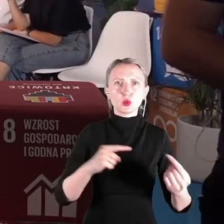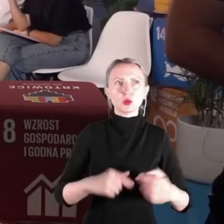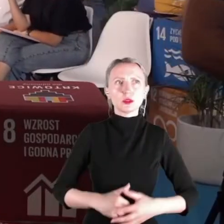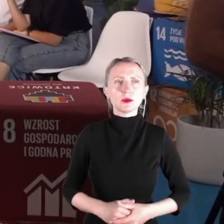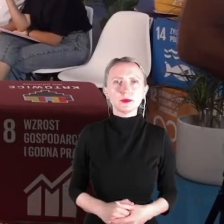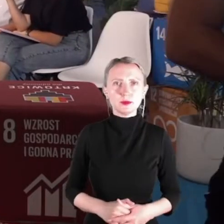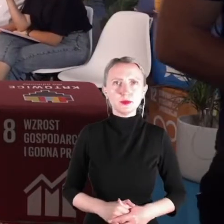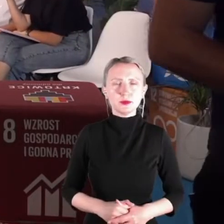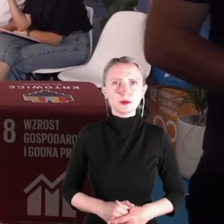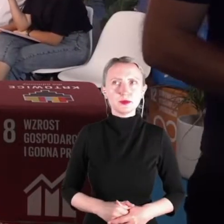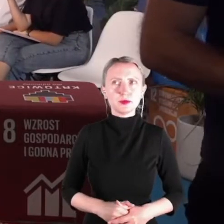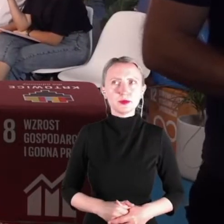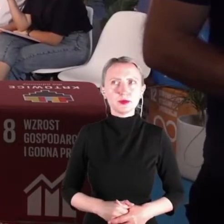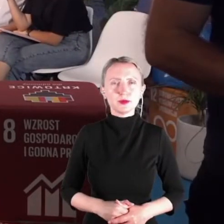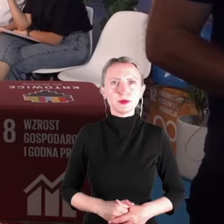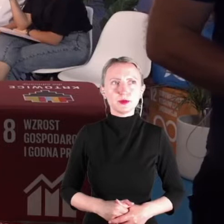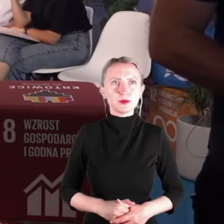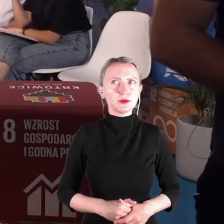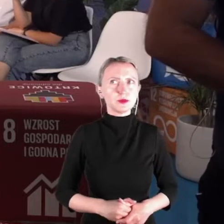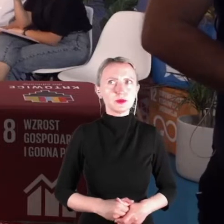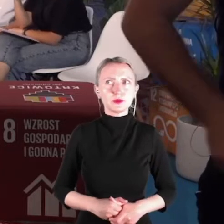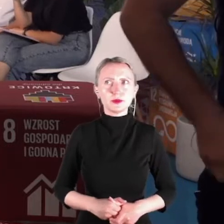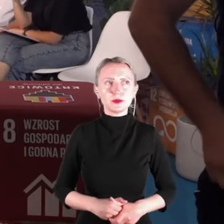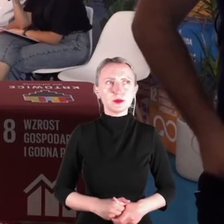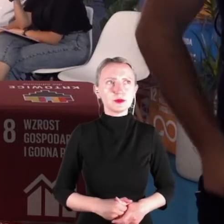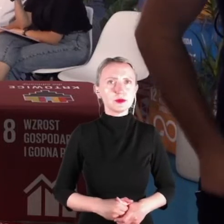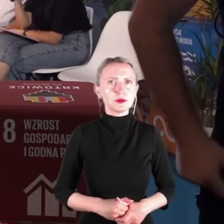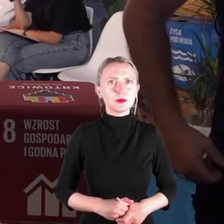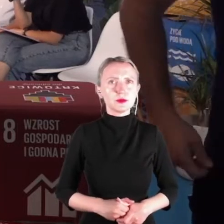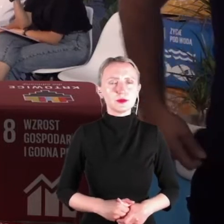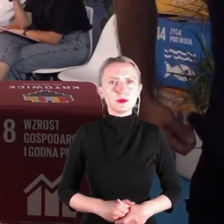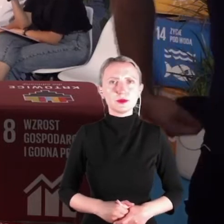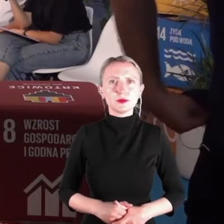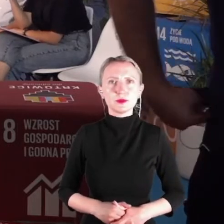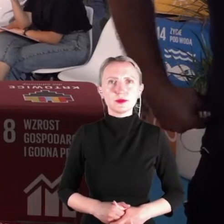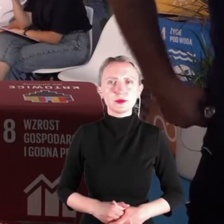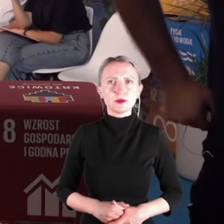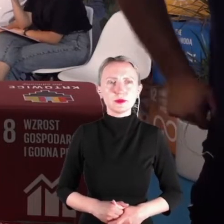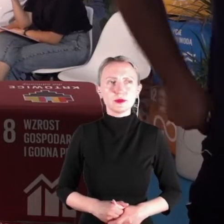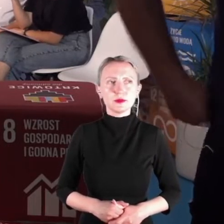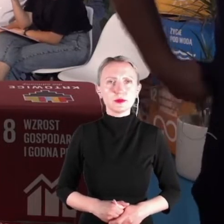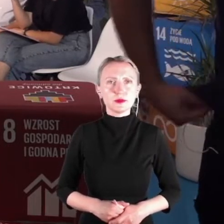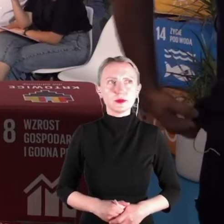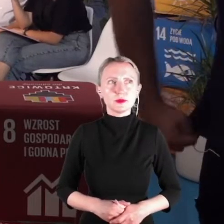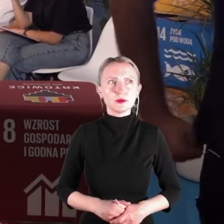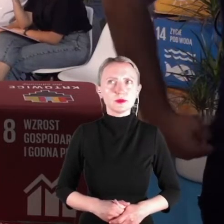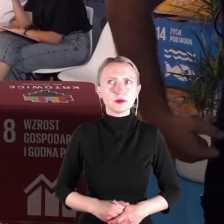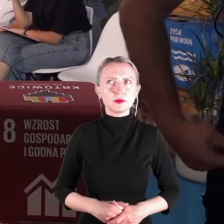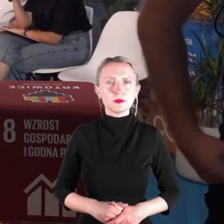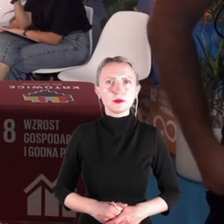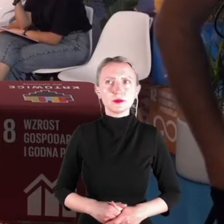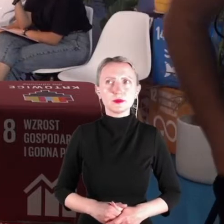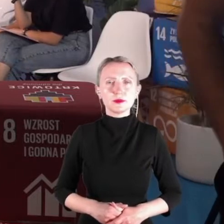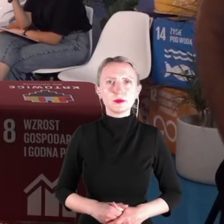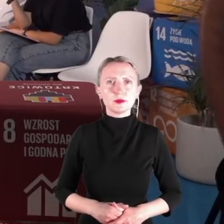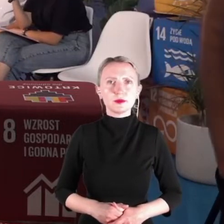now Joanna will explain us their experience from Urban Lab Gdynia, which is very different to yours because